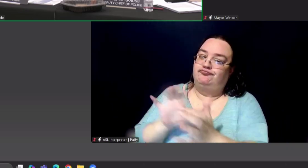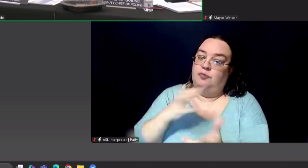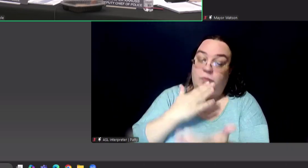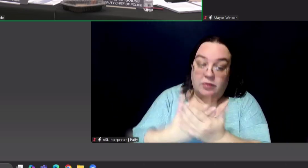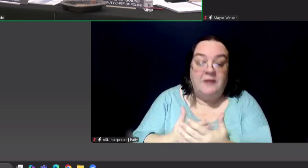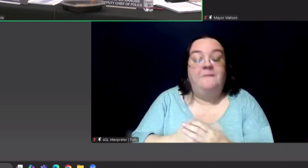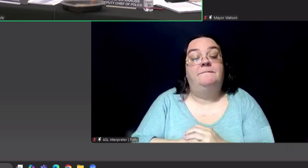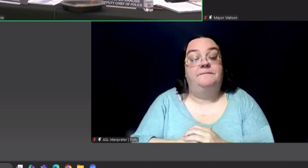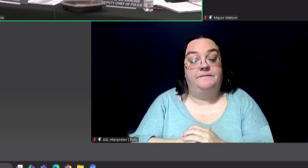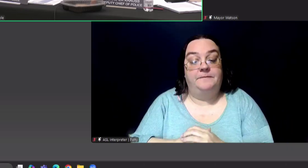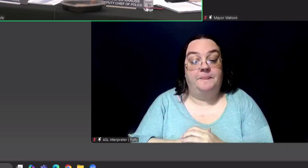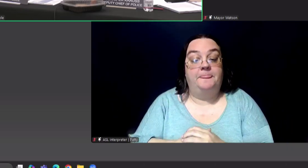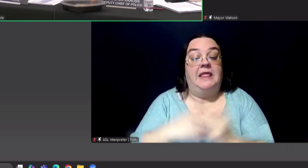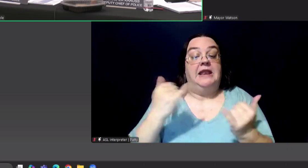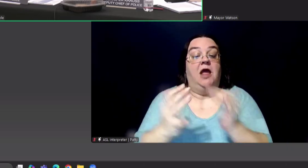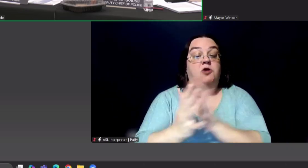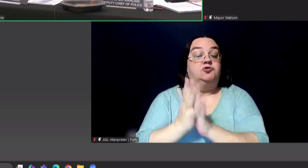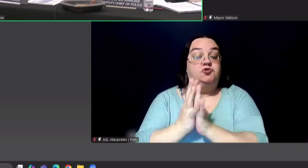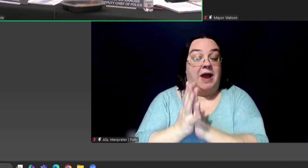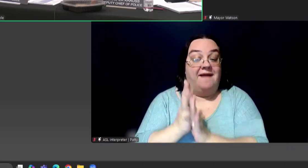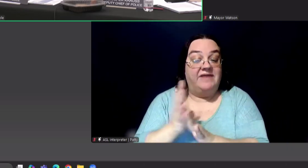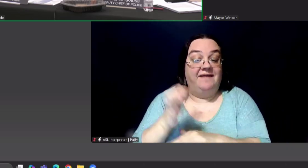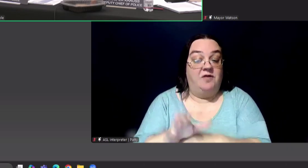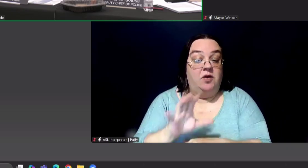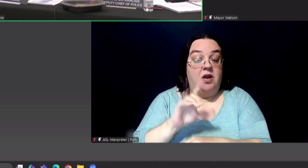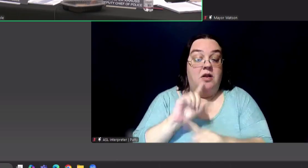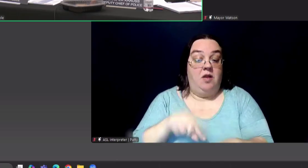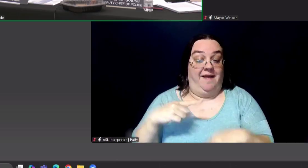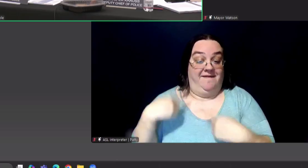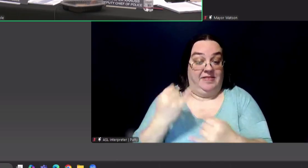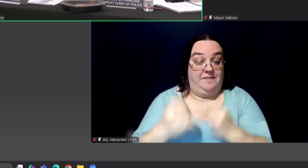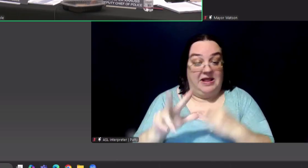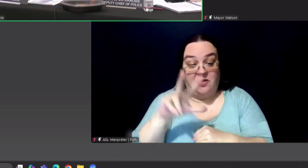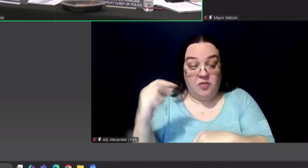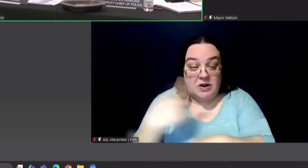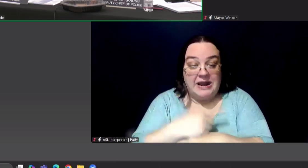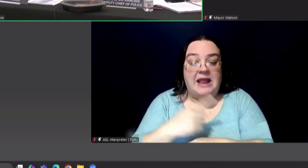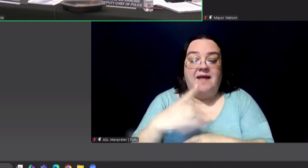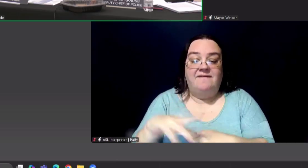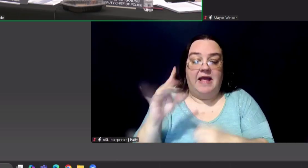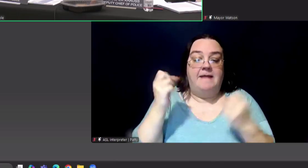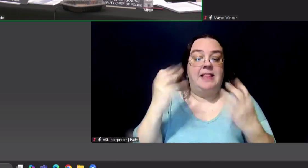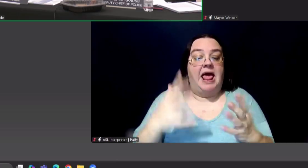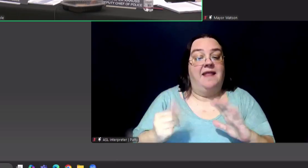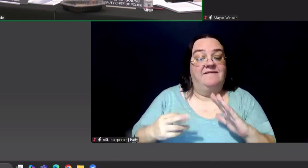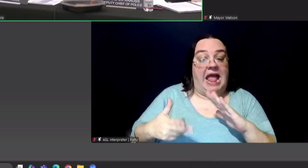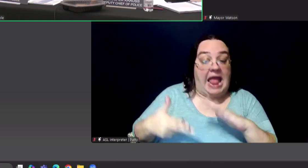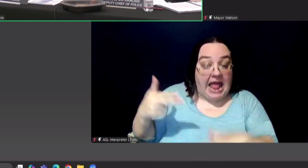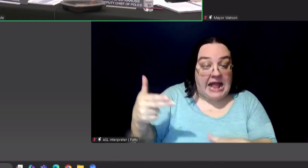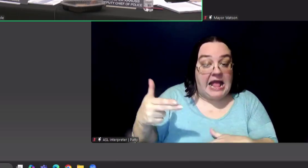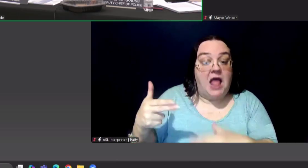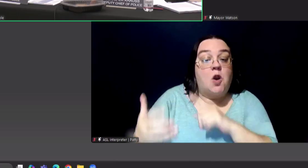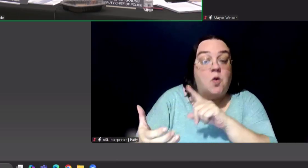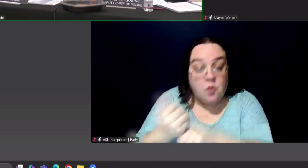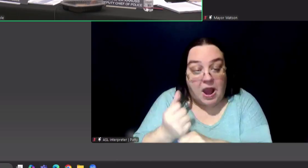over the last 30 days has yielded a number of handgun arrests, as well as drug arrests and quite a few warrant